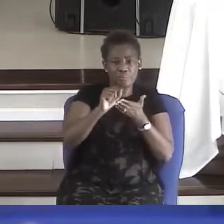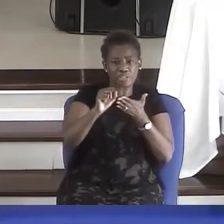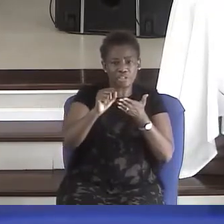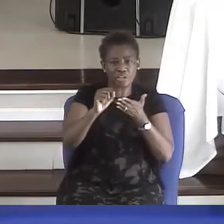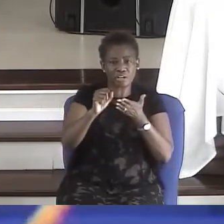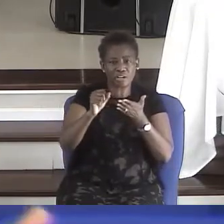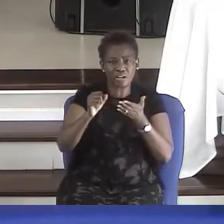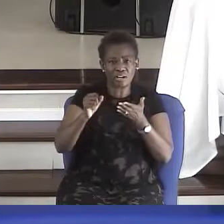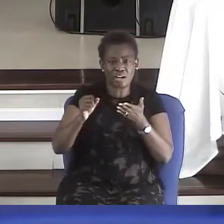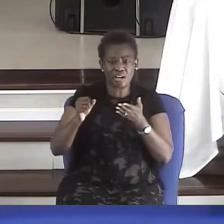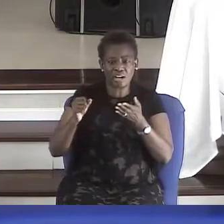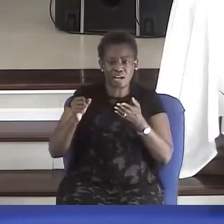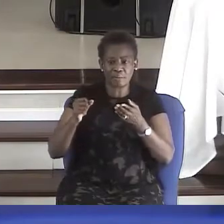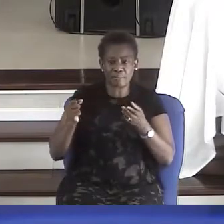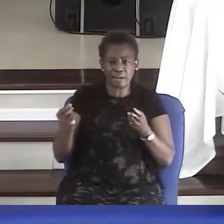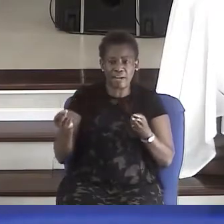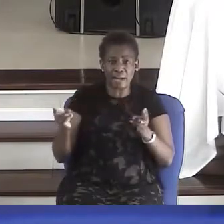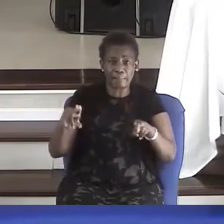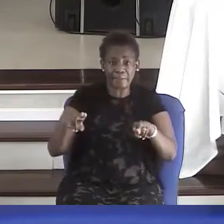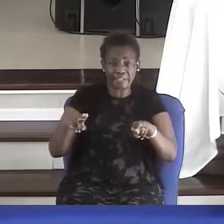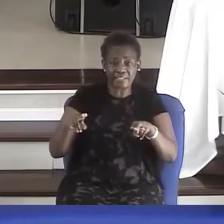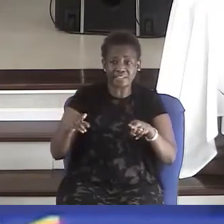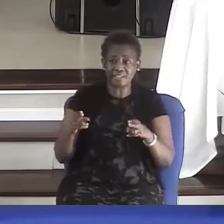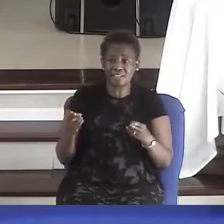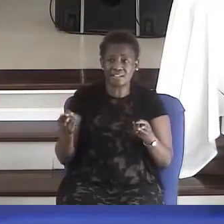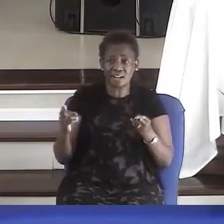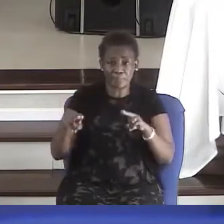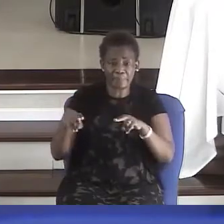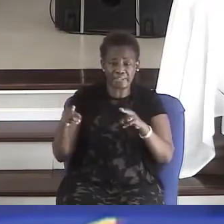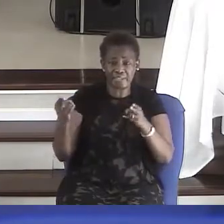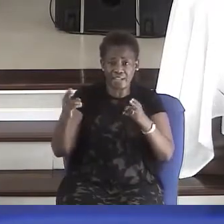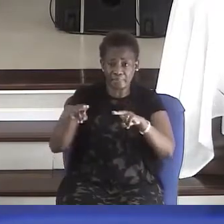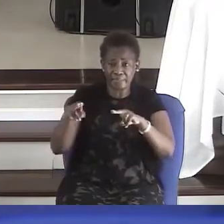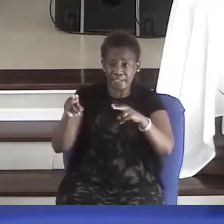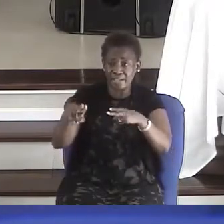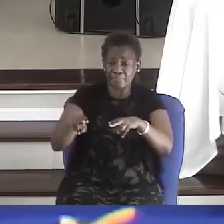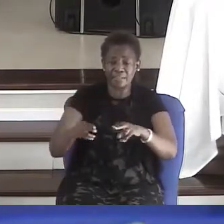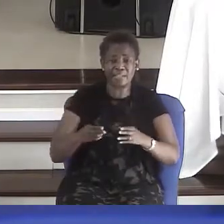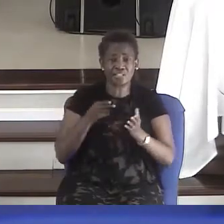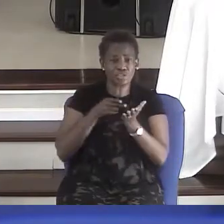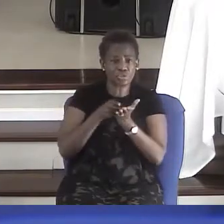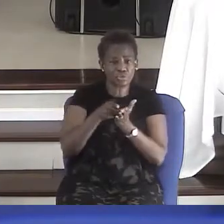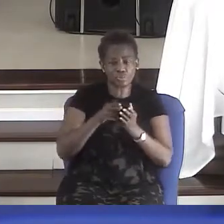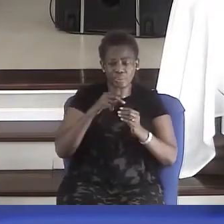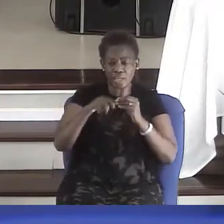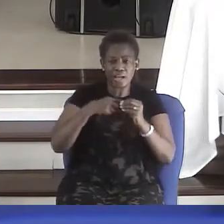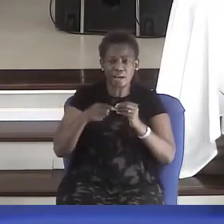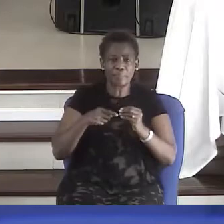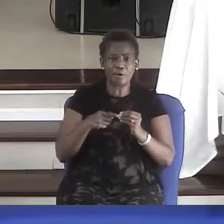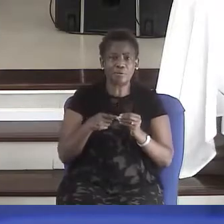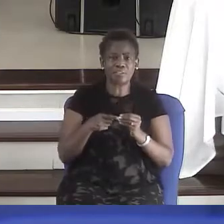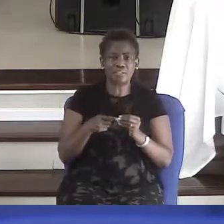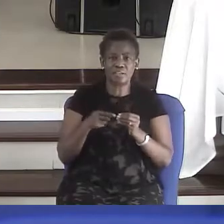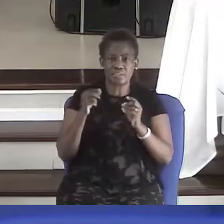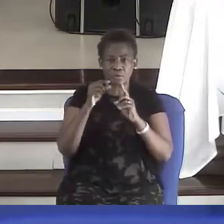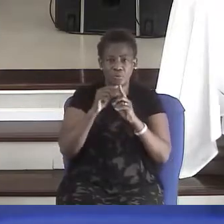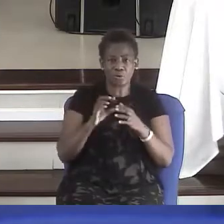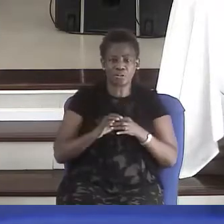the truth about the Word of God. God's Word, when tested, is